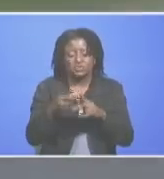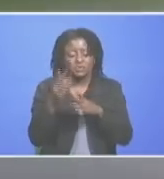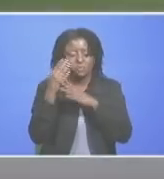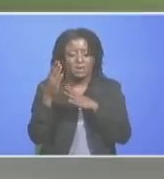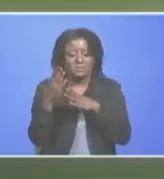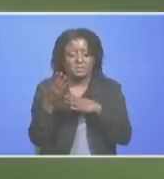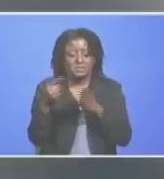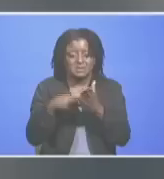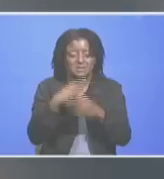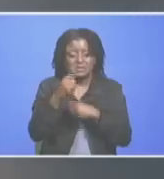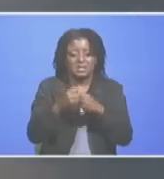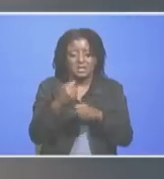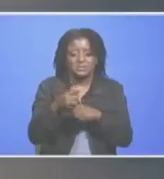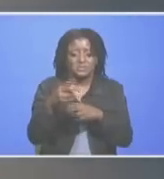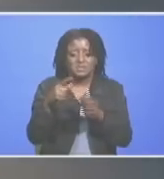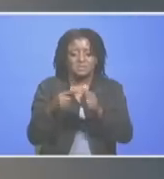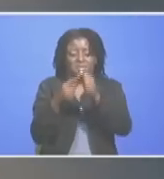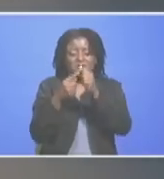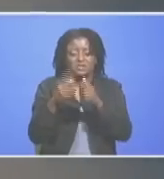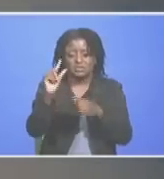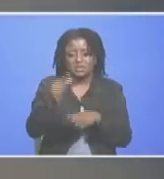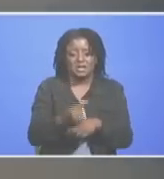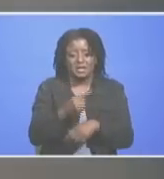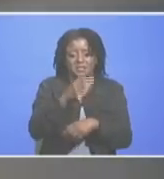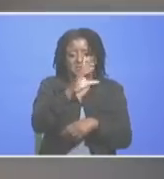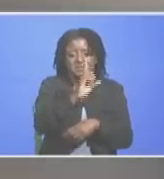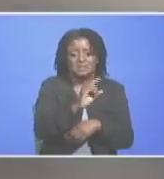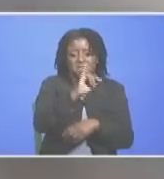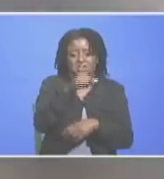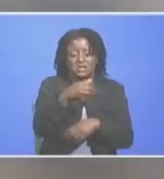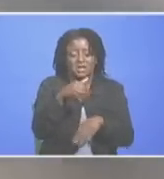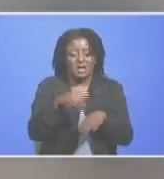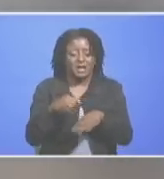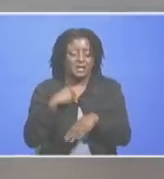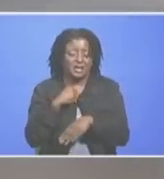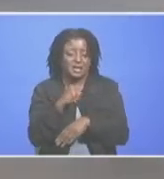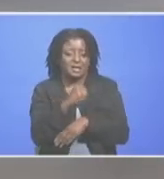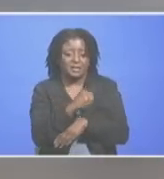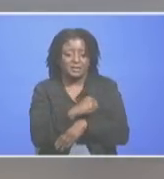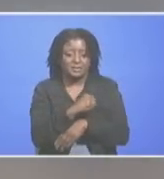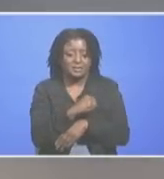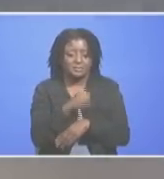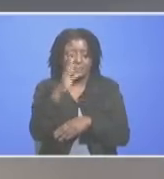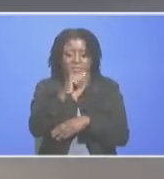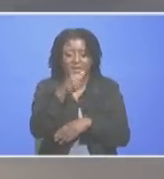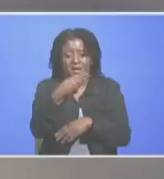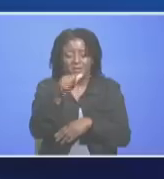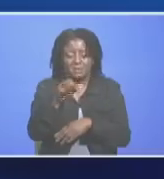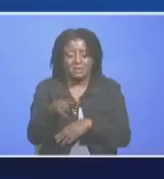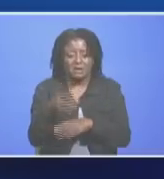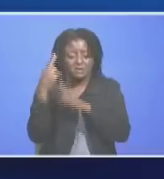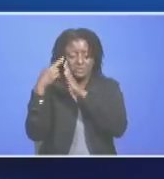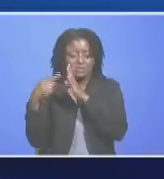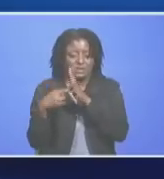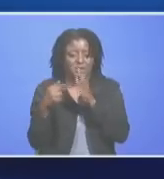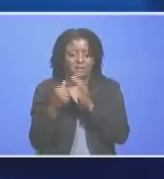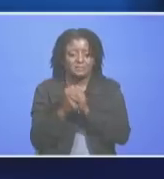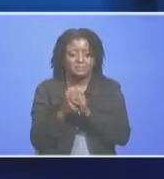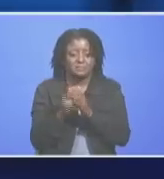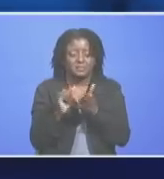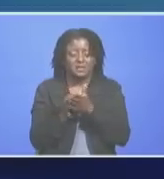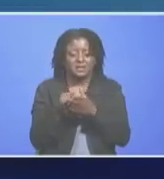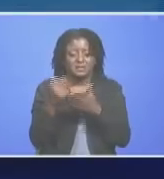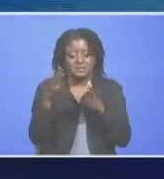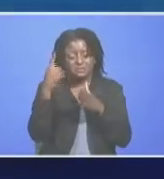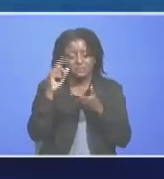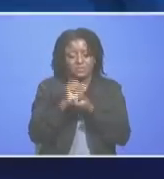guest DJ at the Bahama Resort. O'Neal currently works as an analyst for TNT. And that will do it